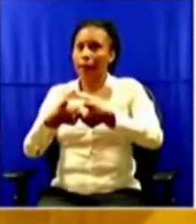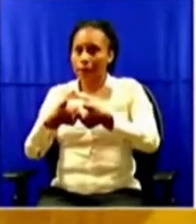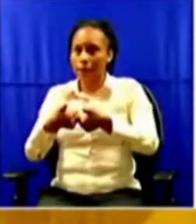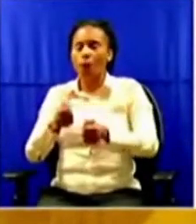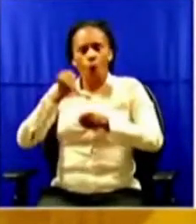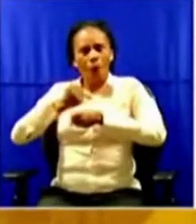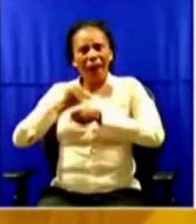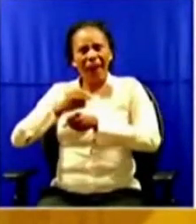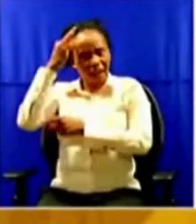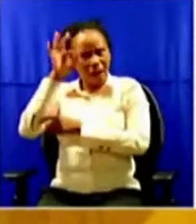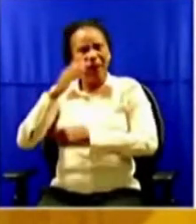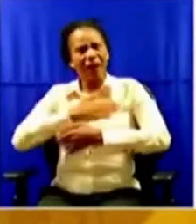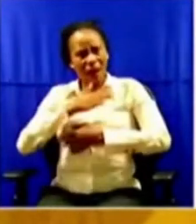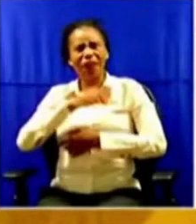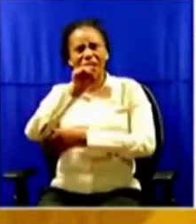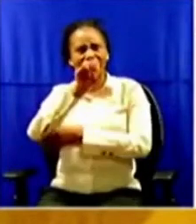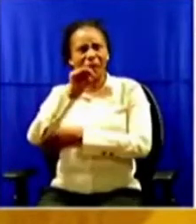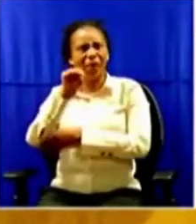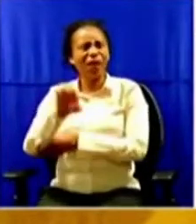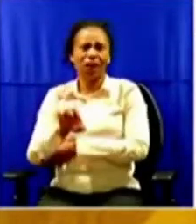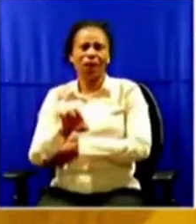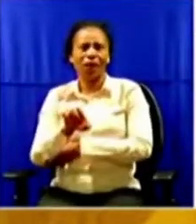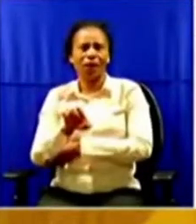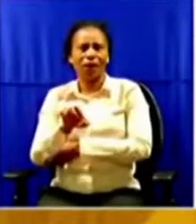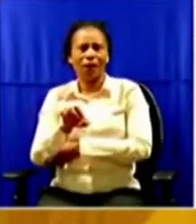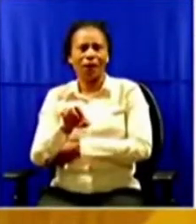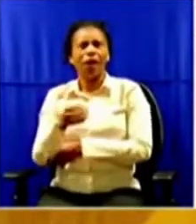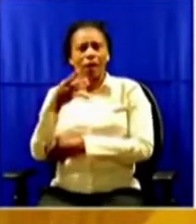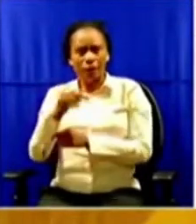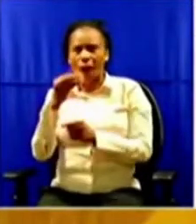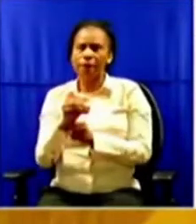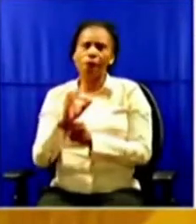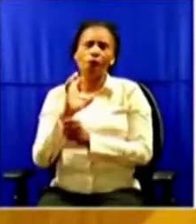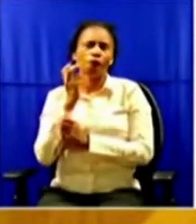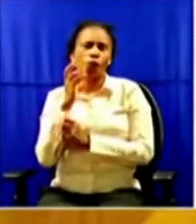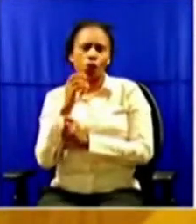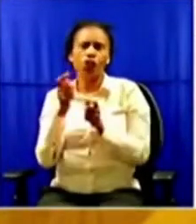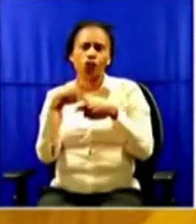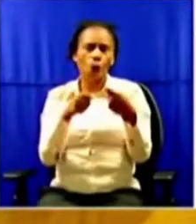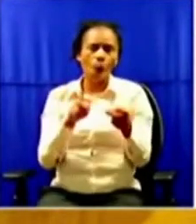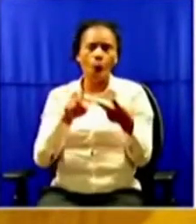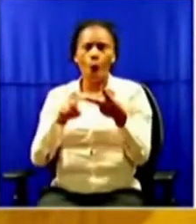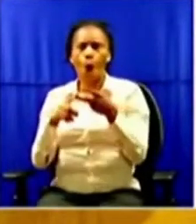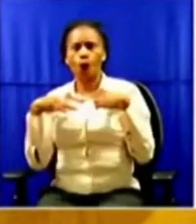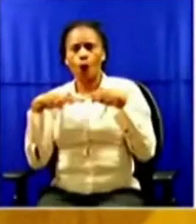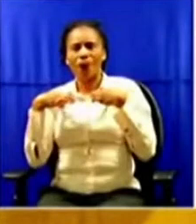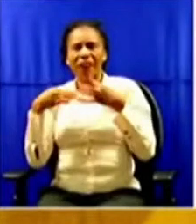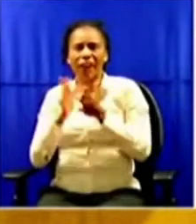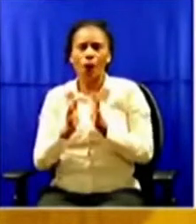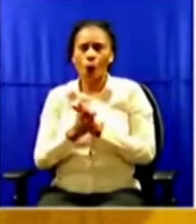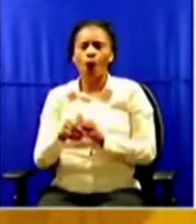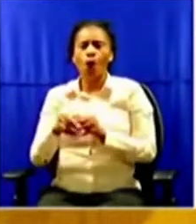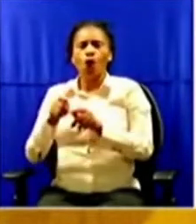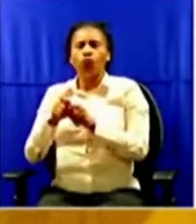business and nurture enterprise. If you run a food stall or a clothing stall, or if you sell traditional medicine at the bus stop,